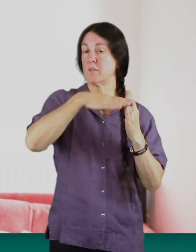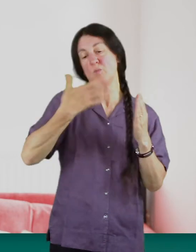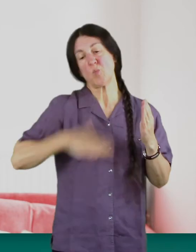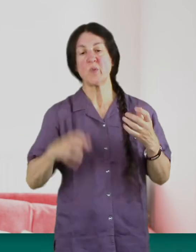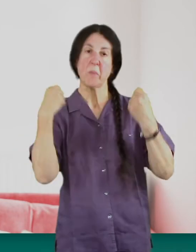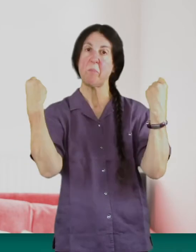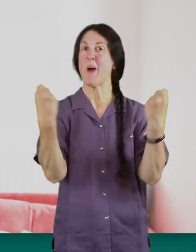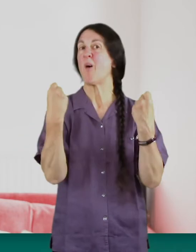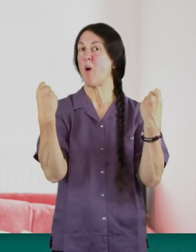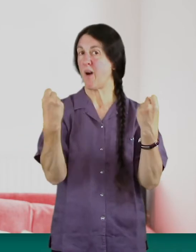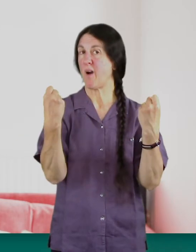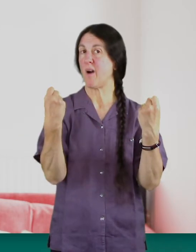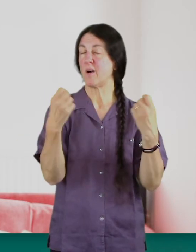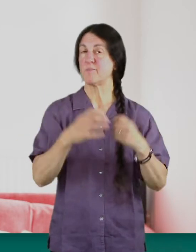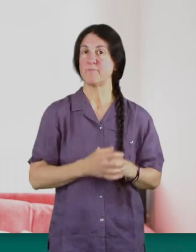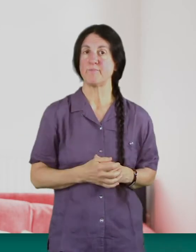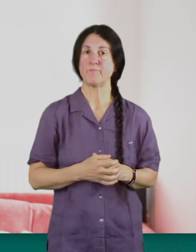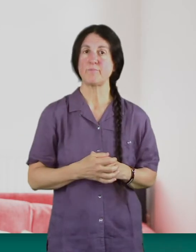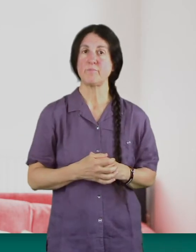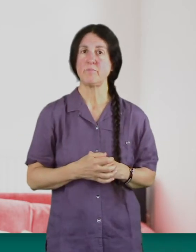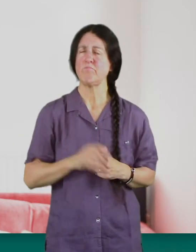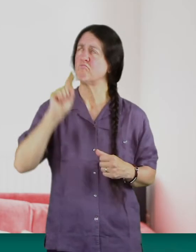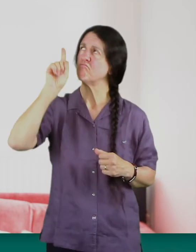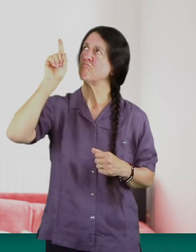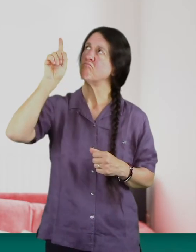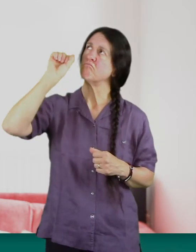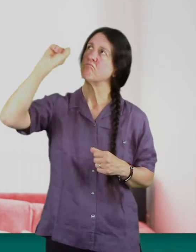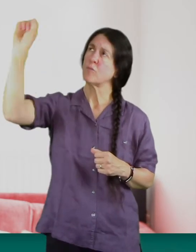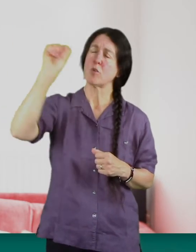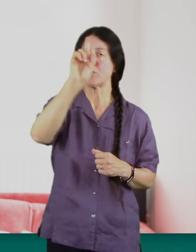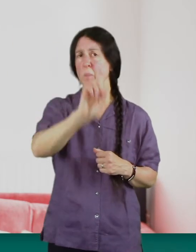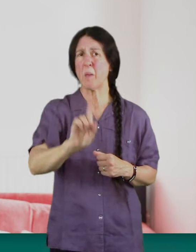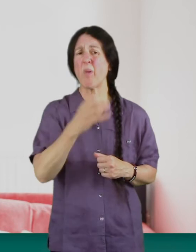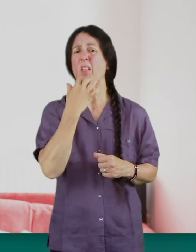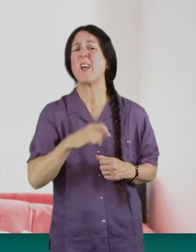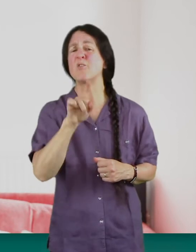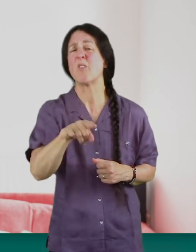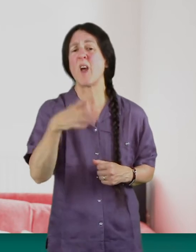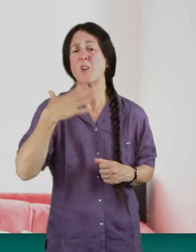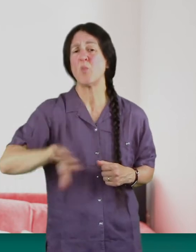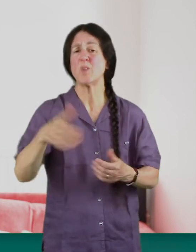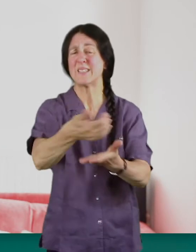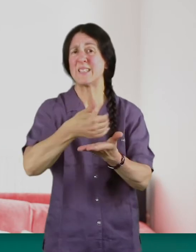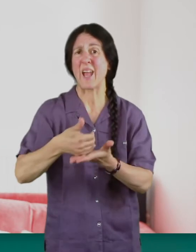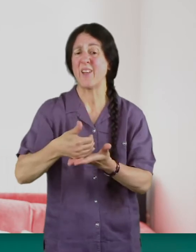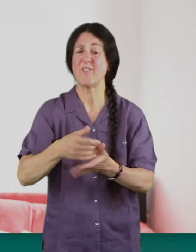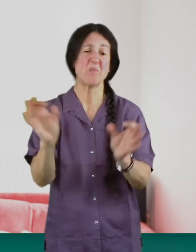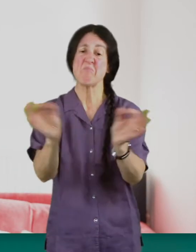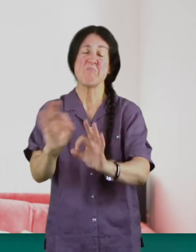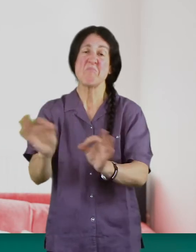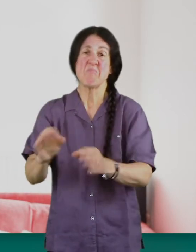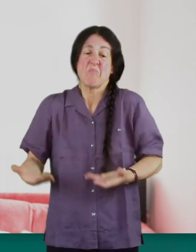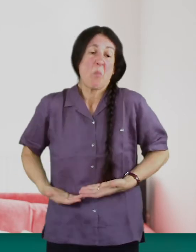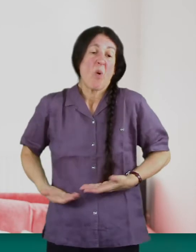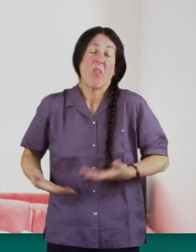So, Israel don't even want liberation. But Samson knows he is set apart. And over